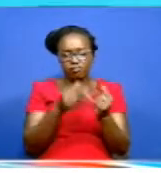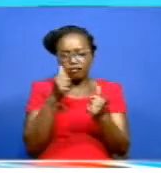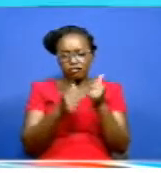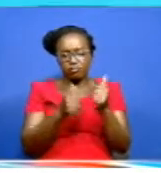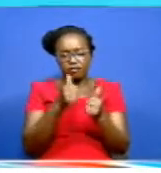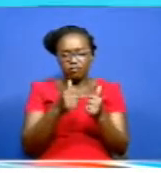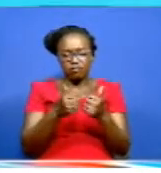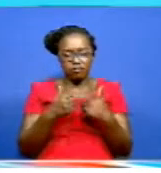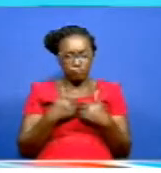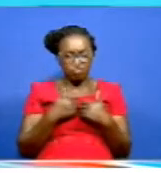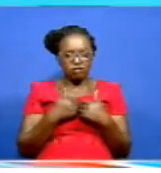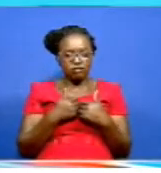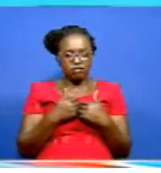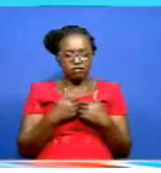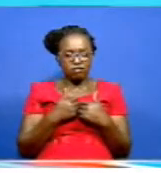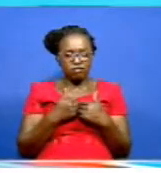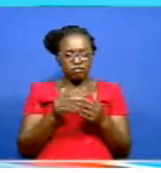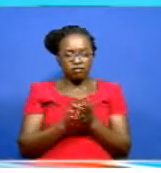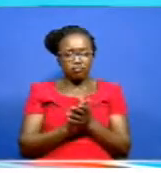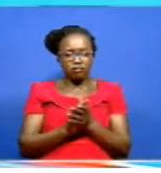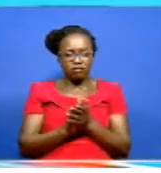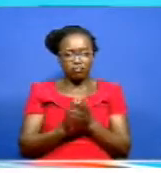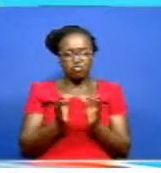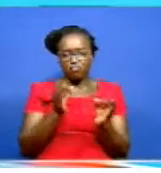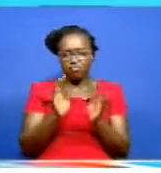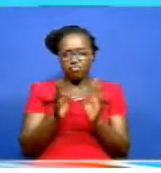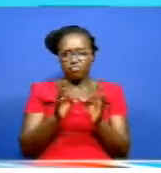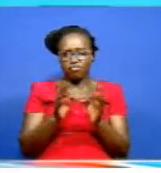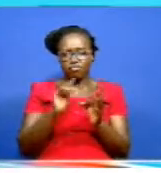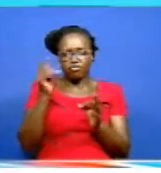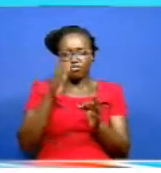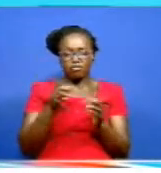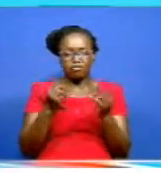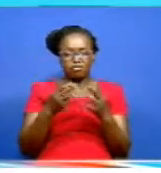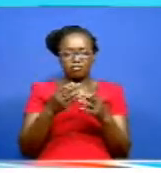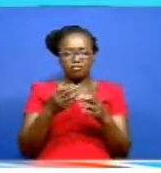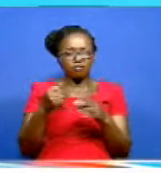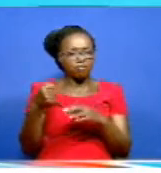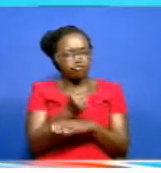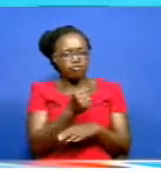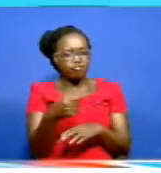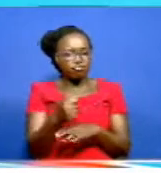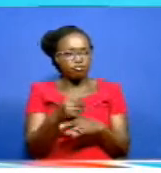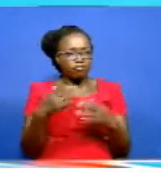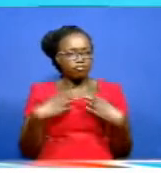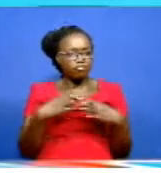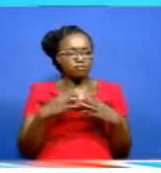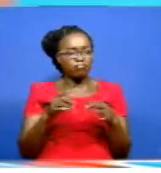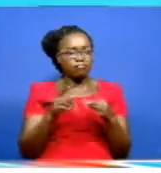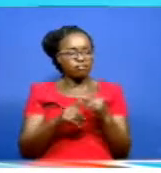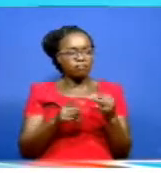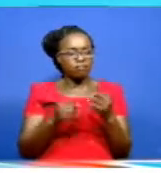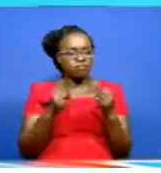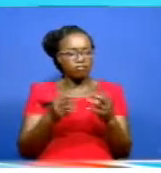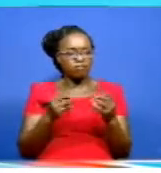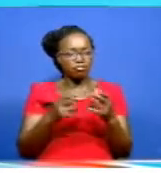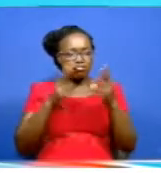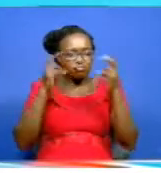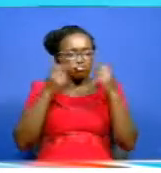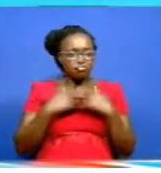just be very, very fair, is that Kenyans, we have so many cartels and we have so many issues. We had the